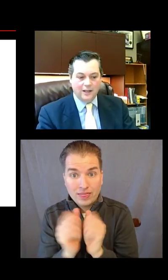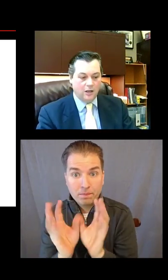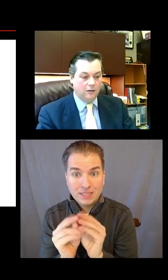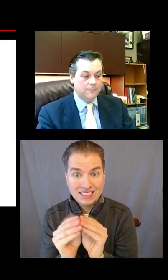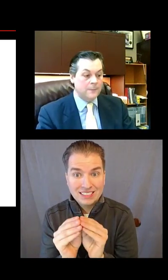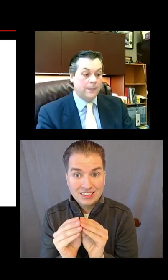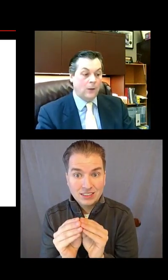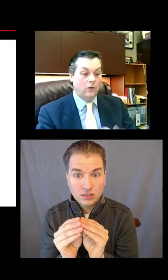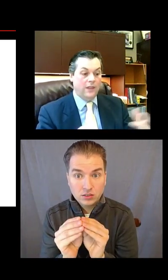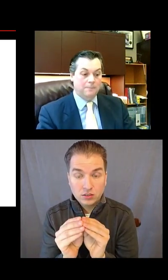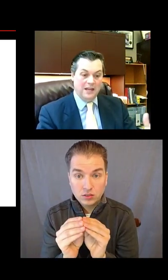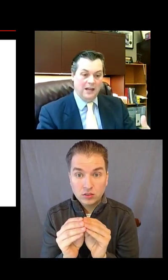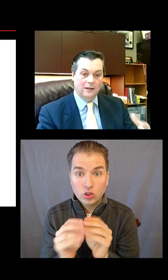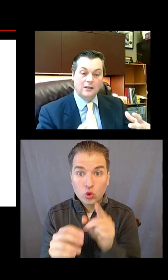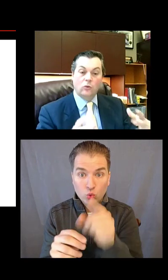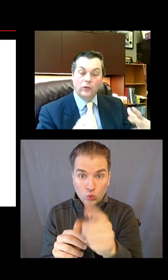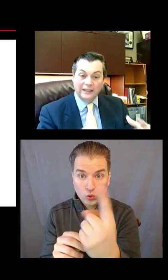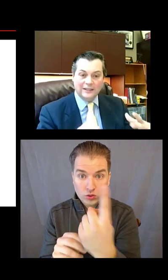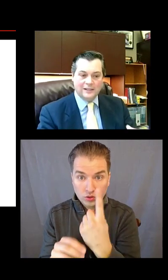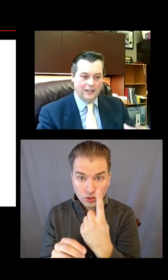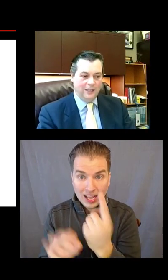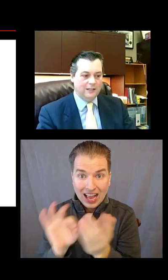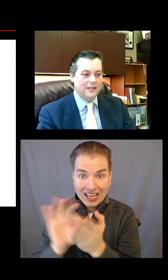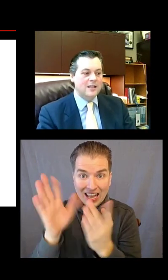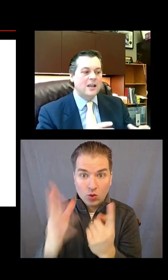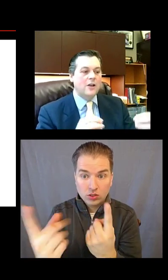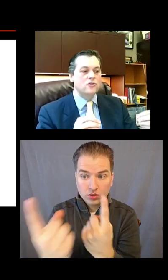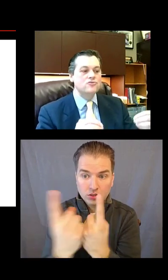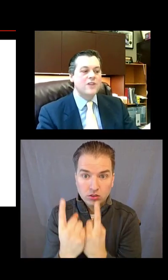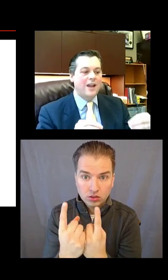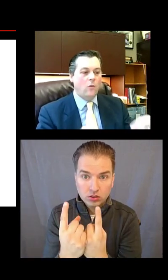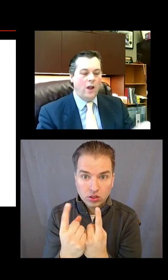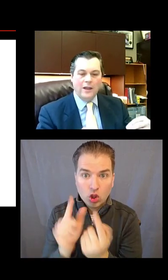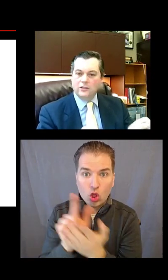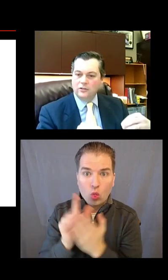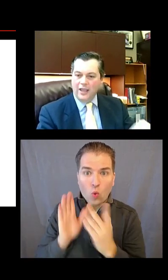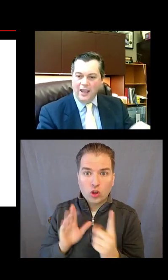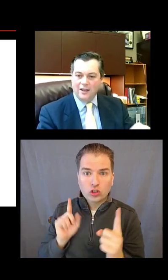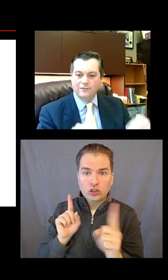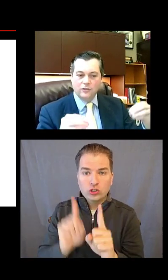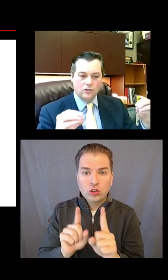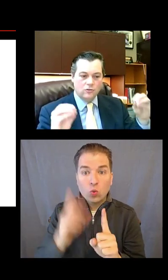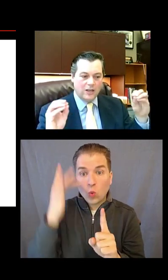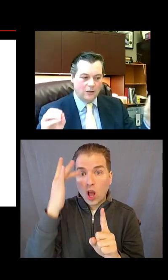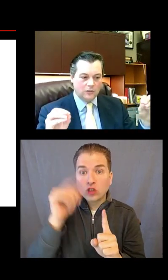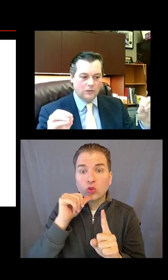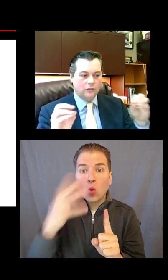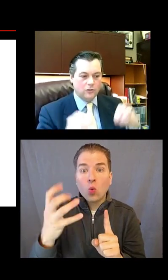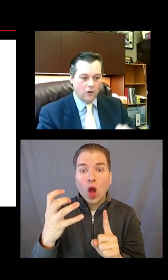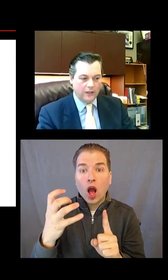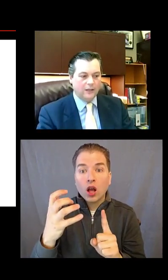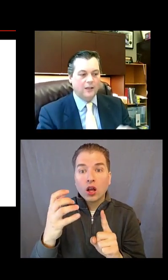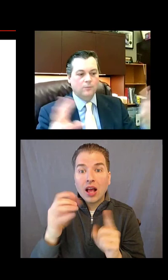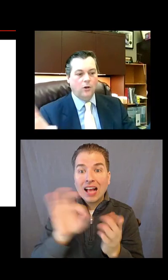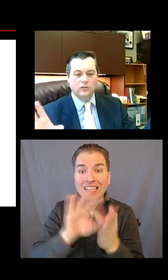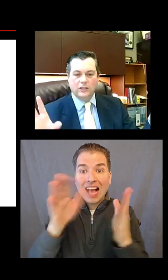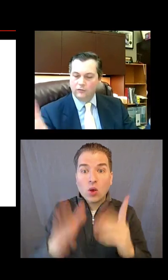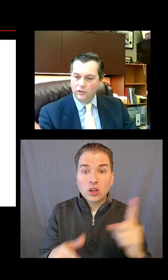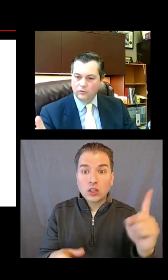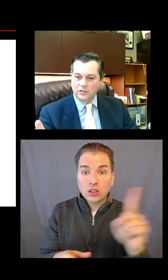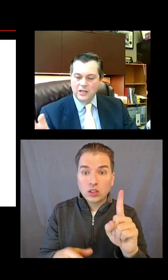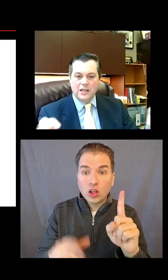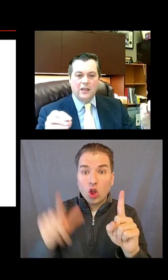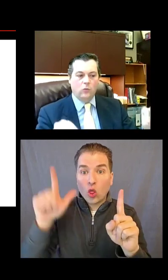participate in that call or that meeting? The reason is you do not want to have the two counselors going in